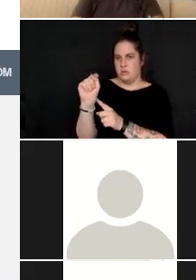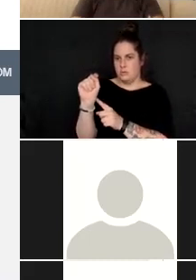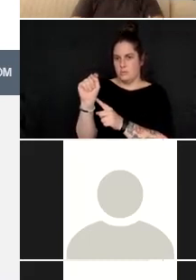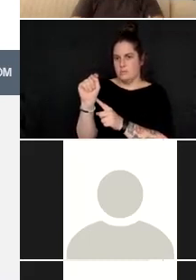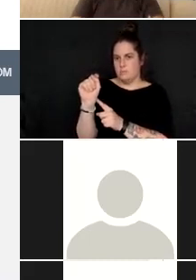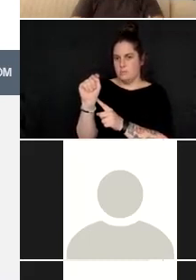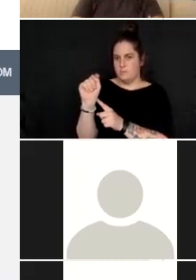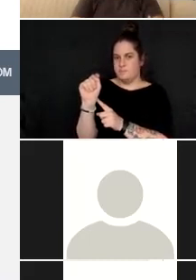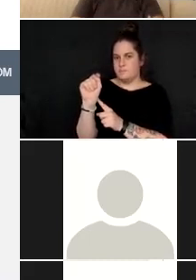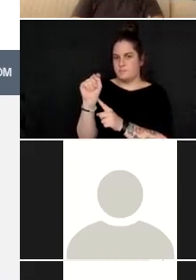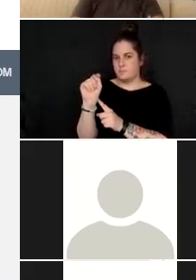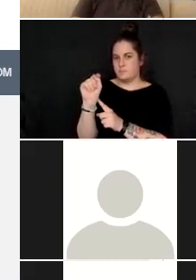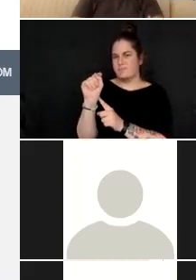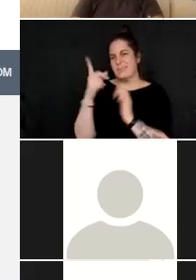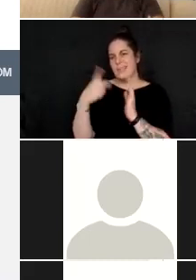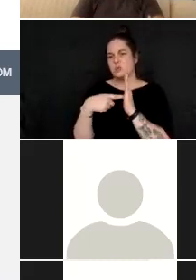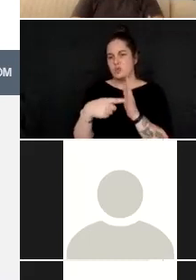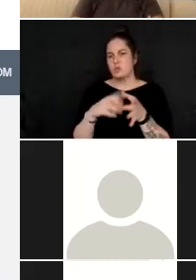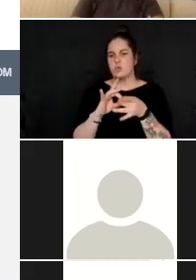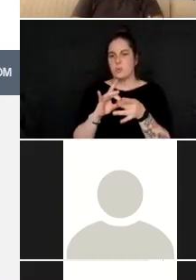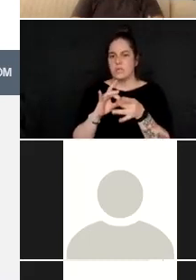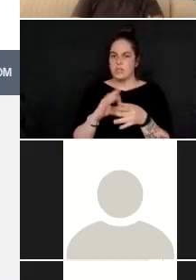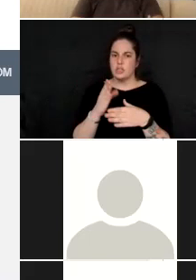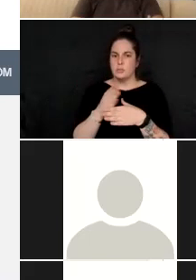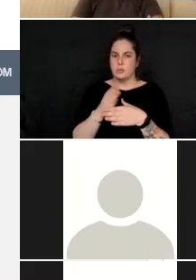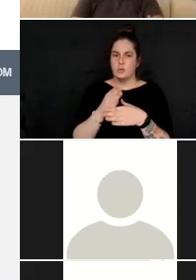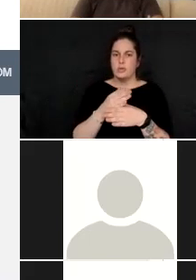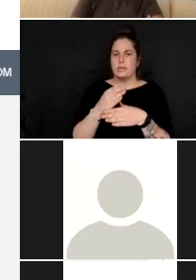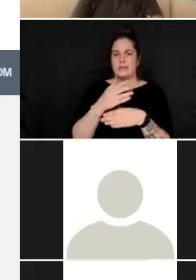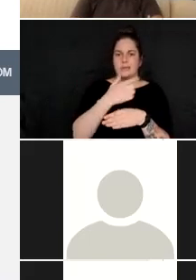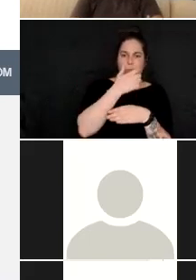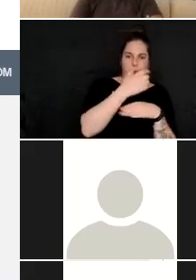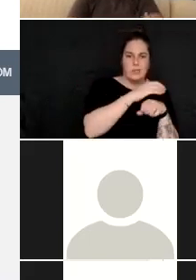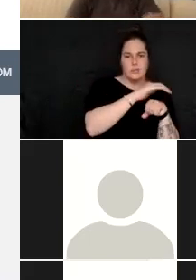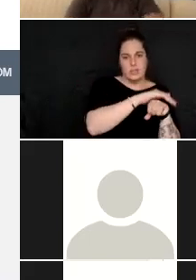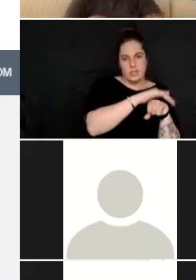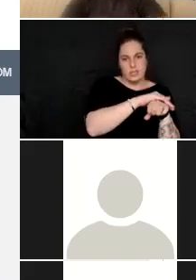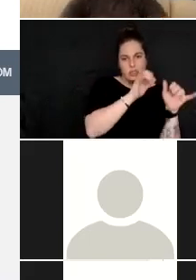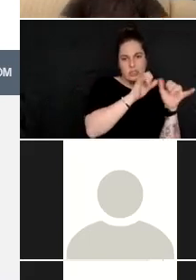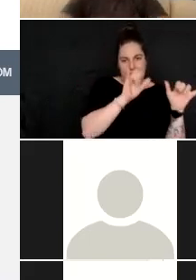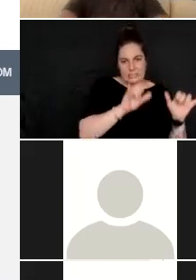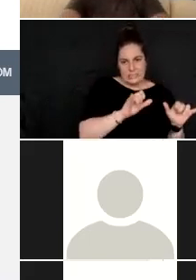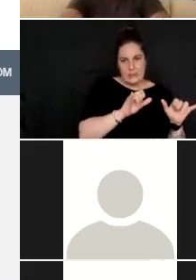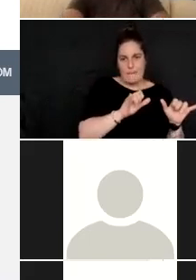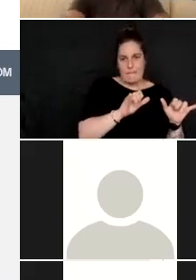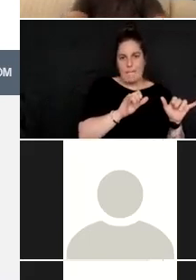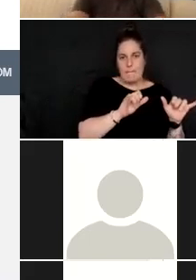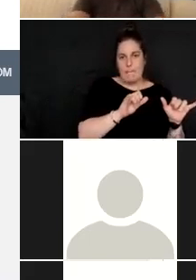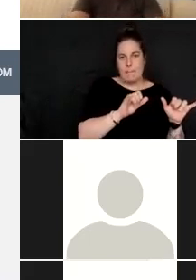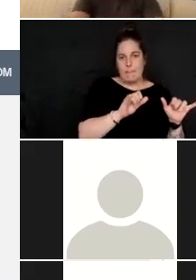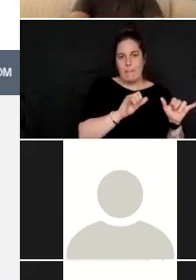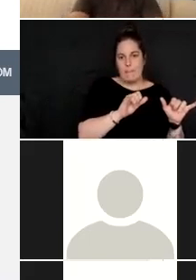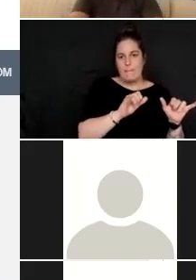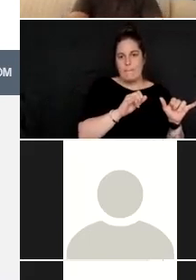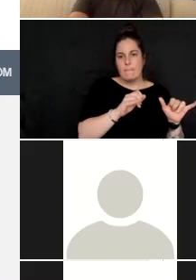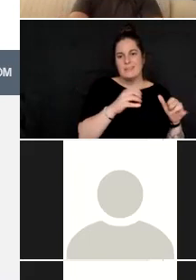And then they show you the relationship between British or English system units,